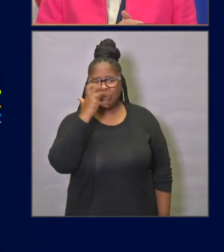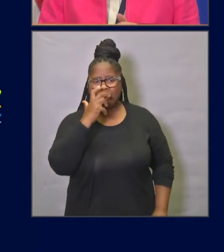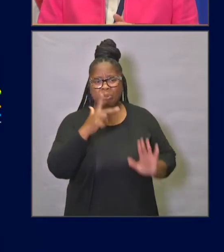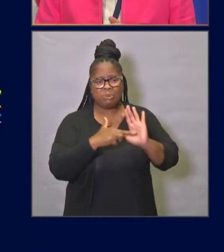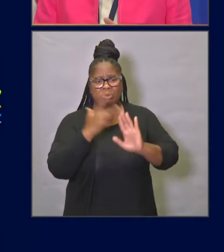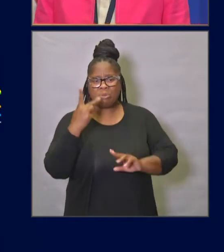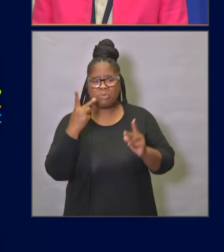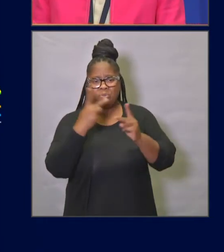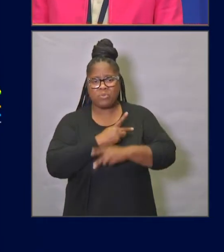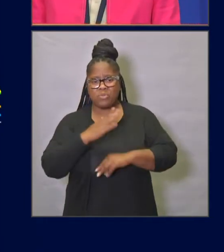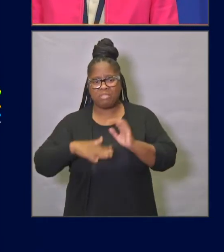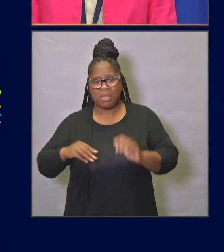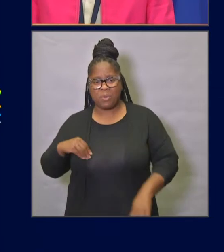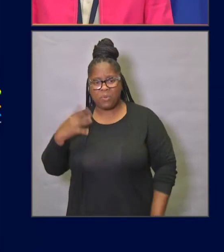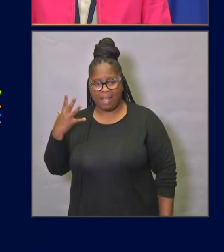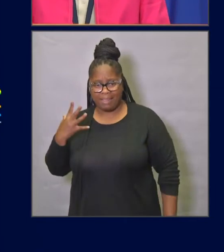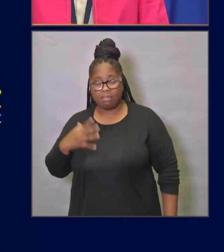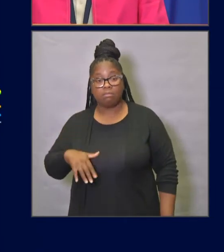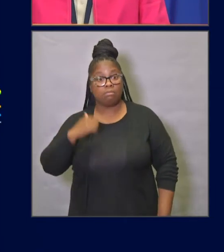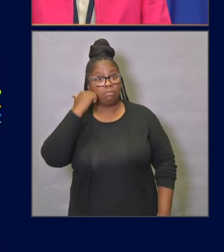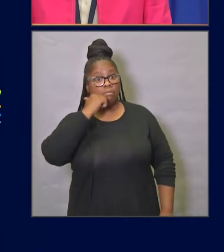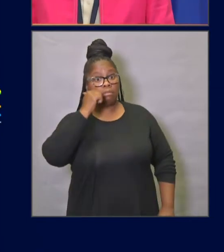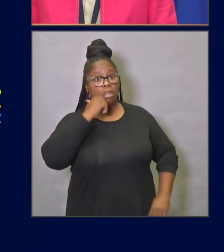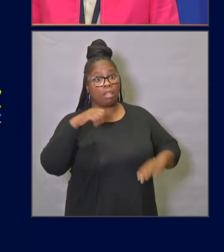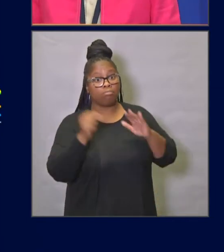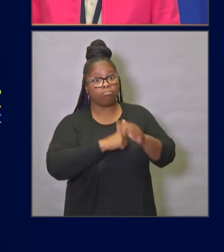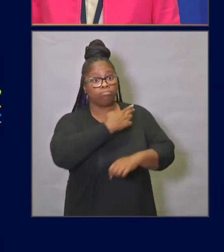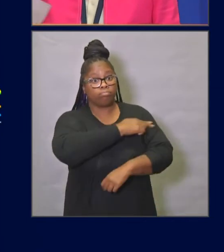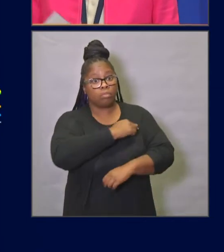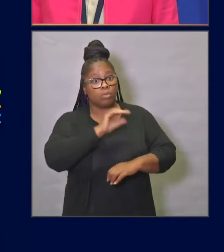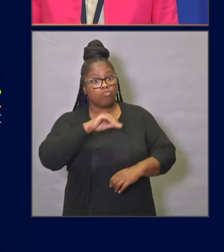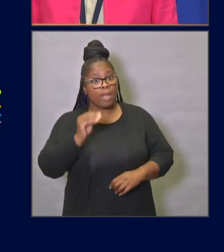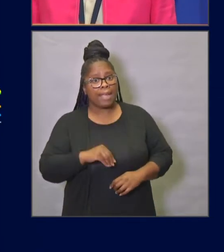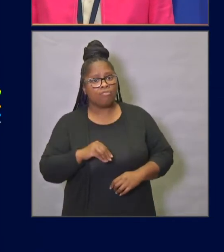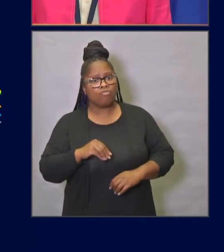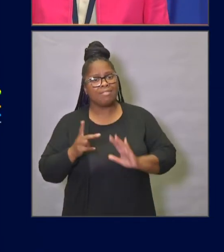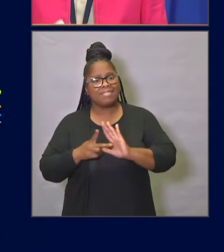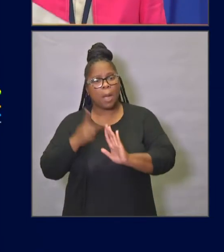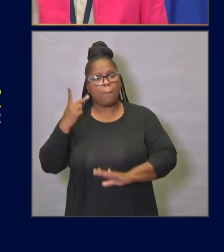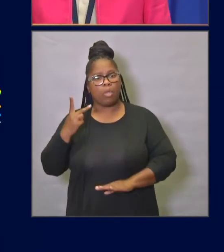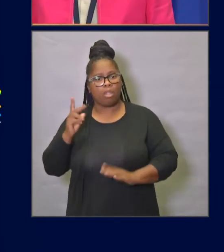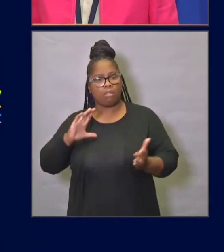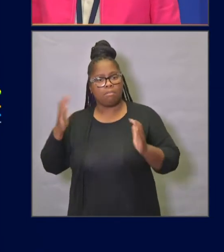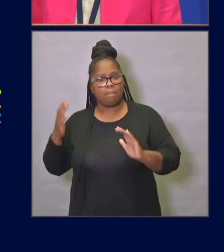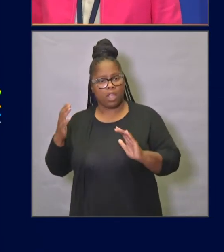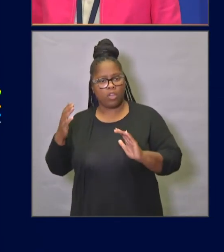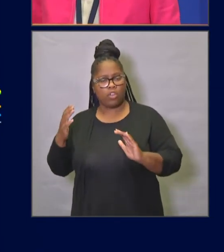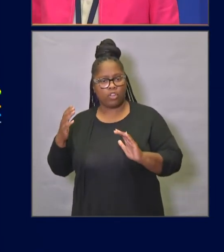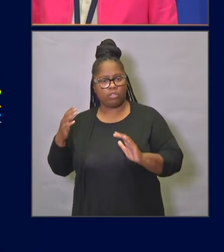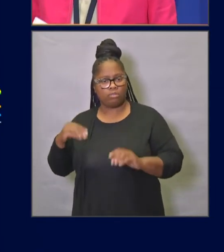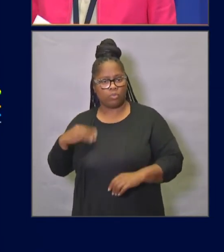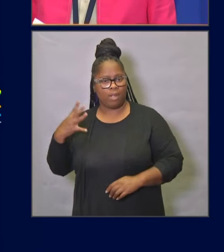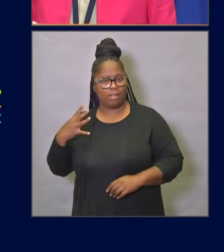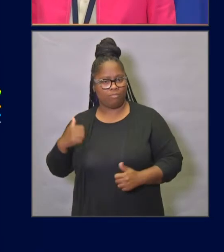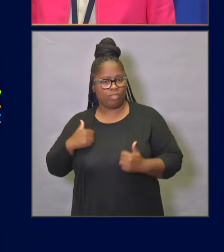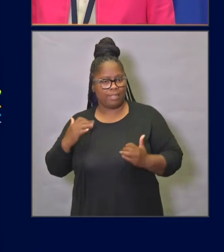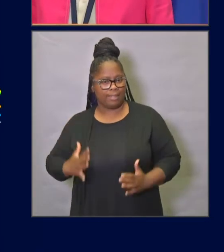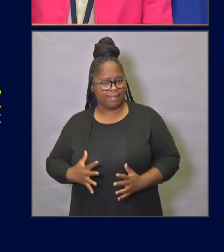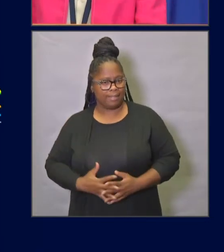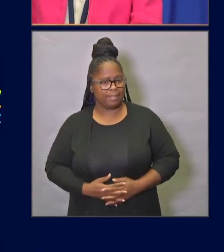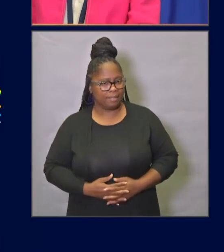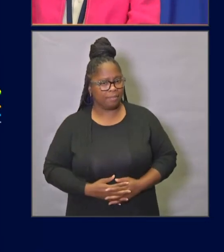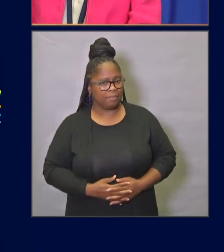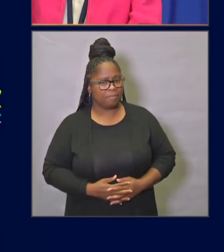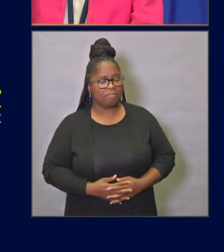the daily hospitalization rate amongst black residents was double that when compared to black residents. As